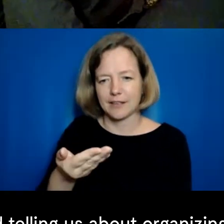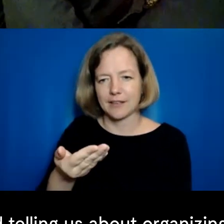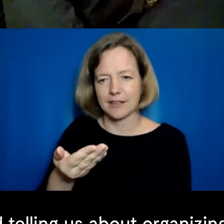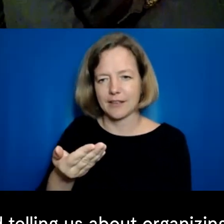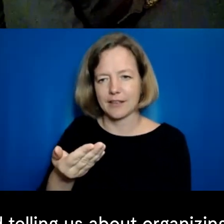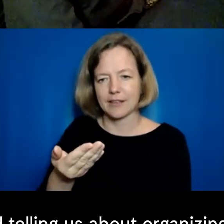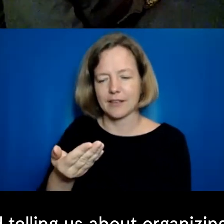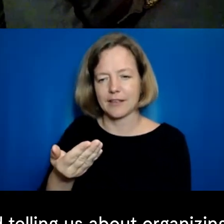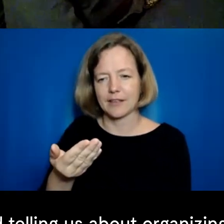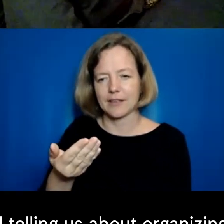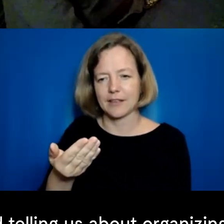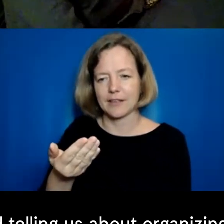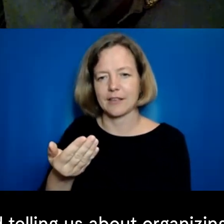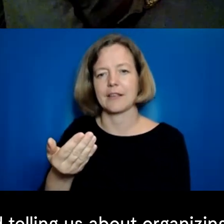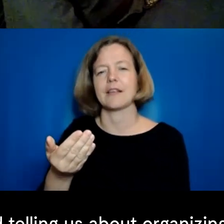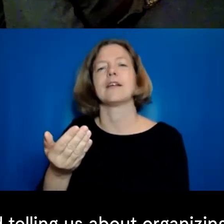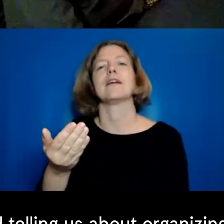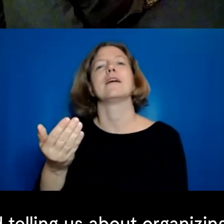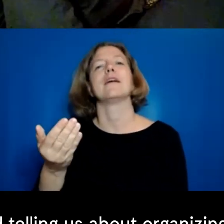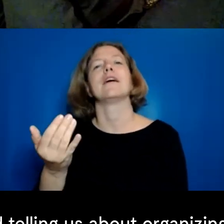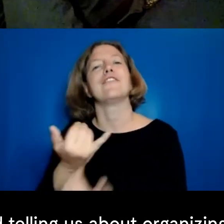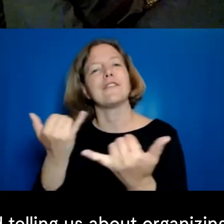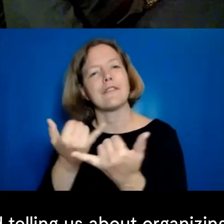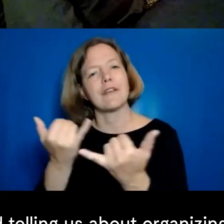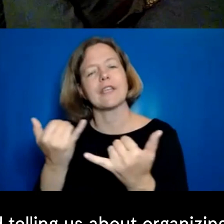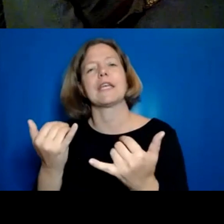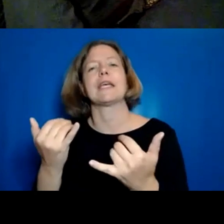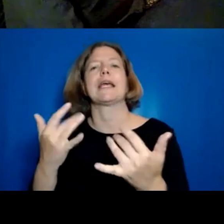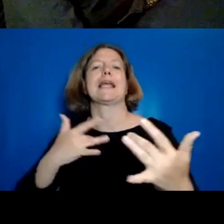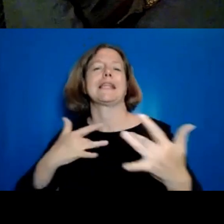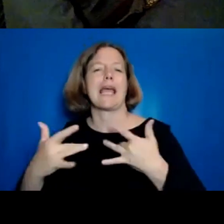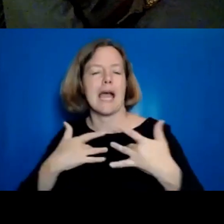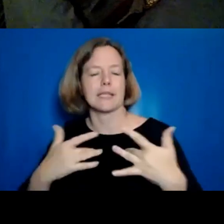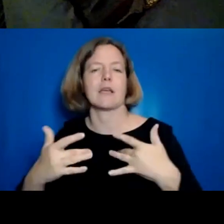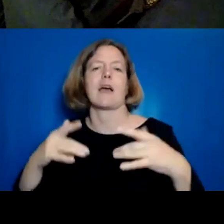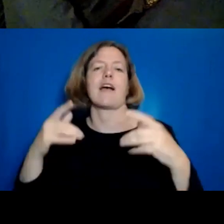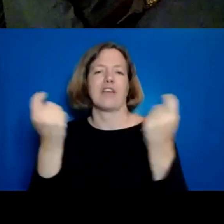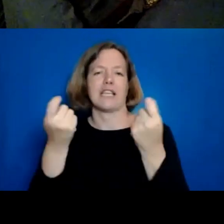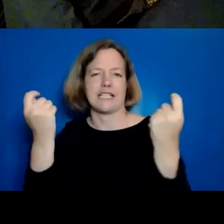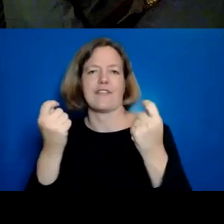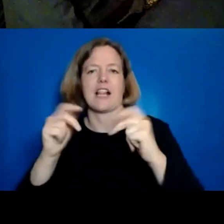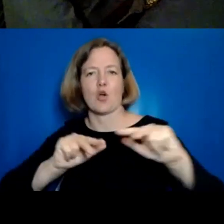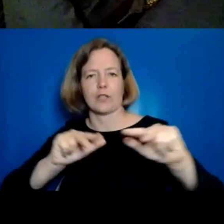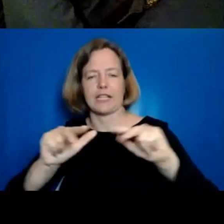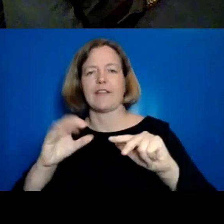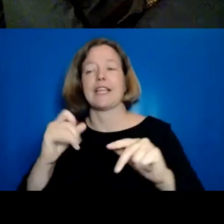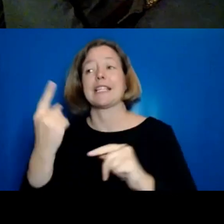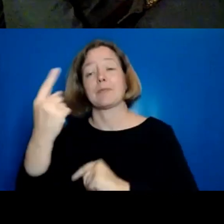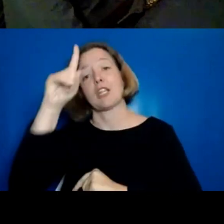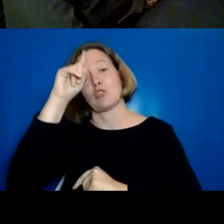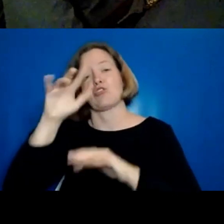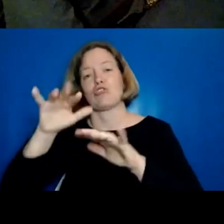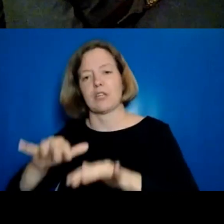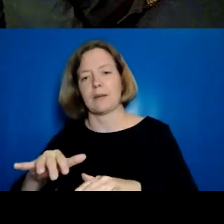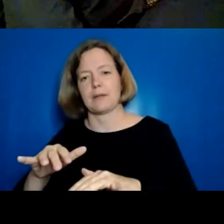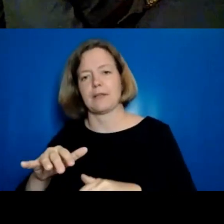about organizing theaters and festivals from and with, I would now translate it, people with